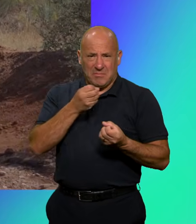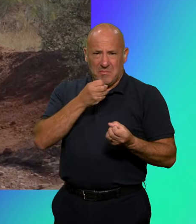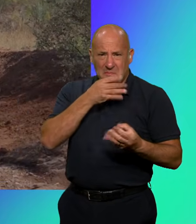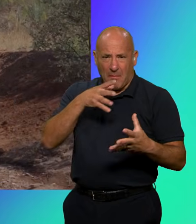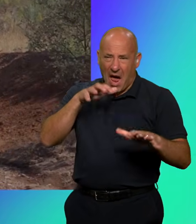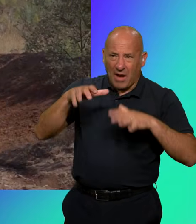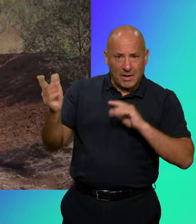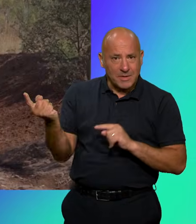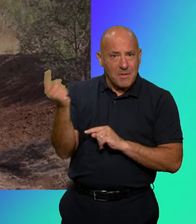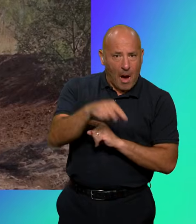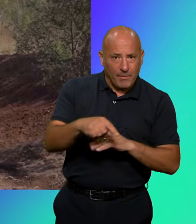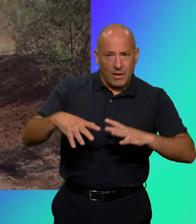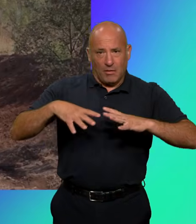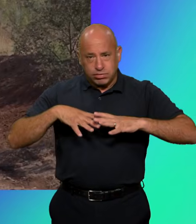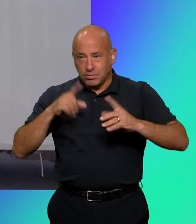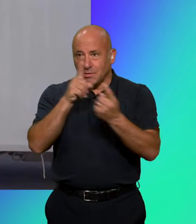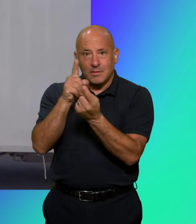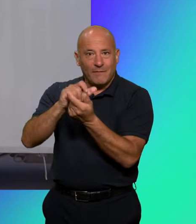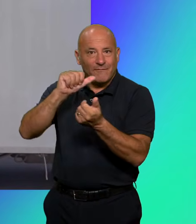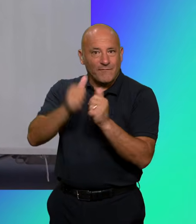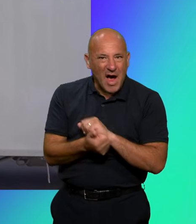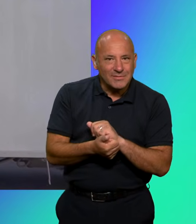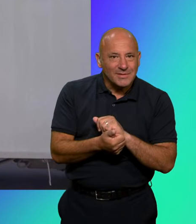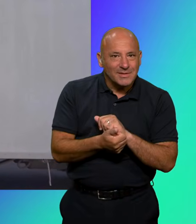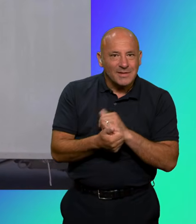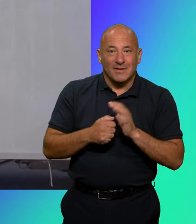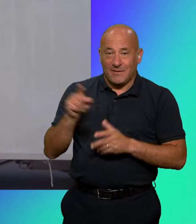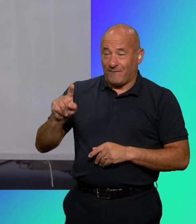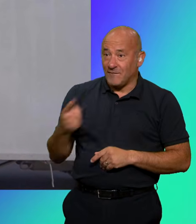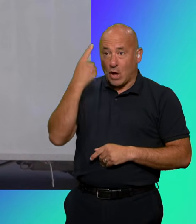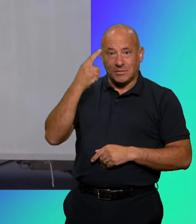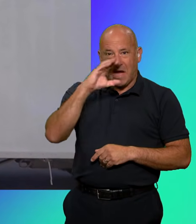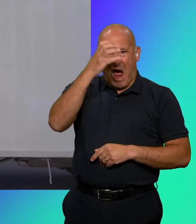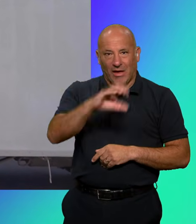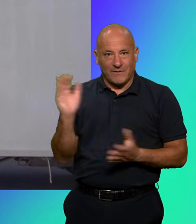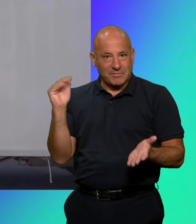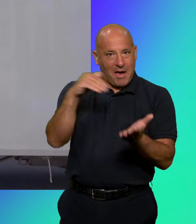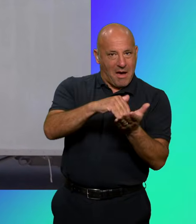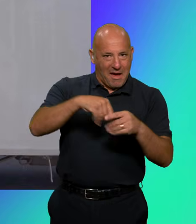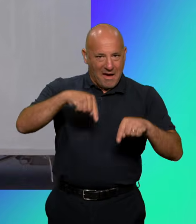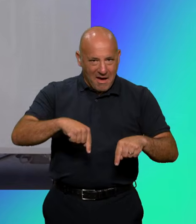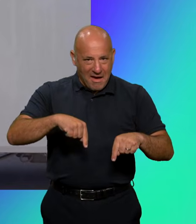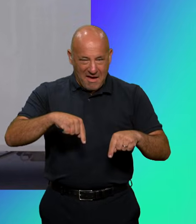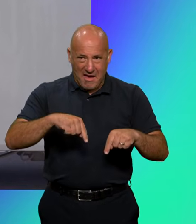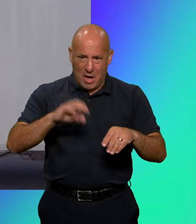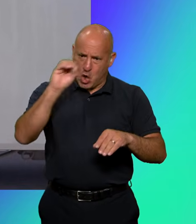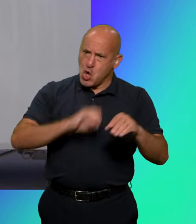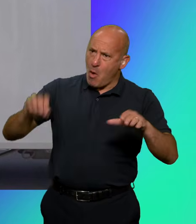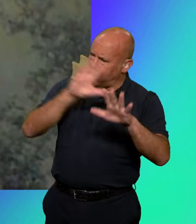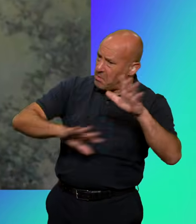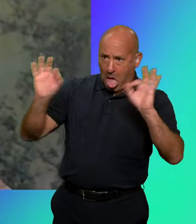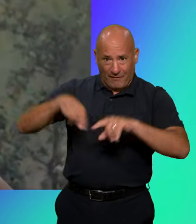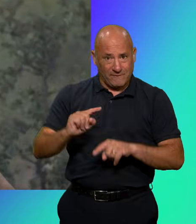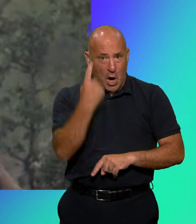and friends to live a better life. Jully is the first resident at this shelter, which is the first of its kind in